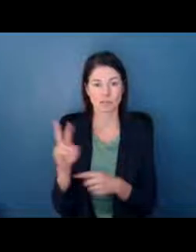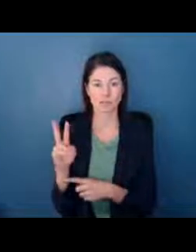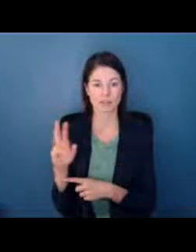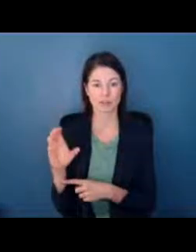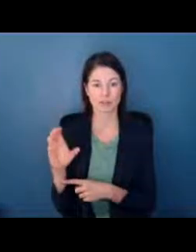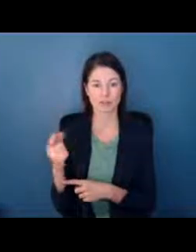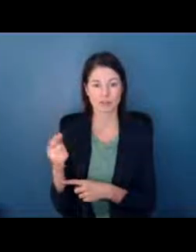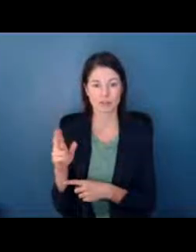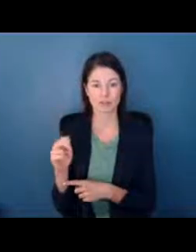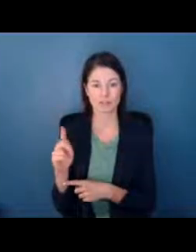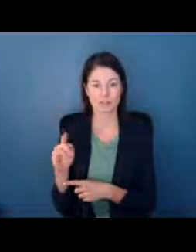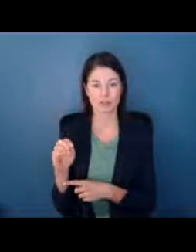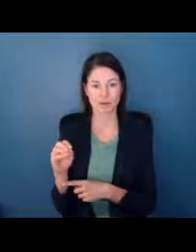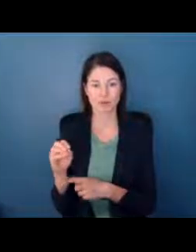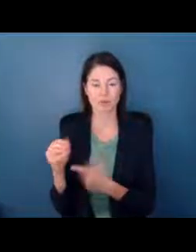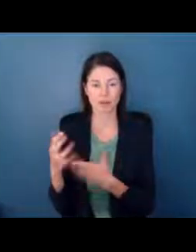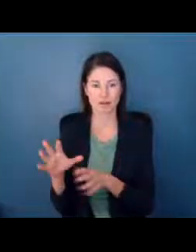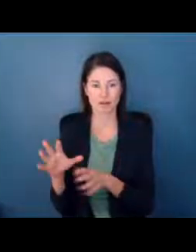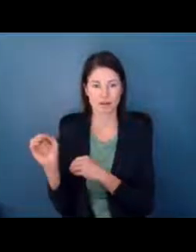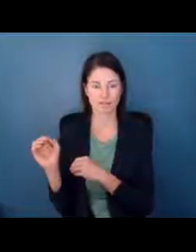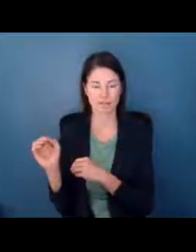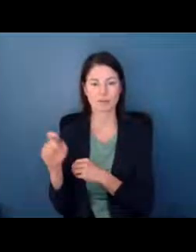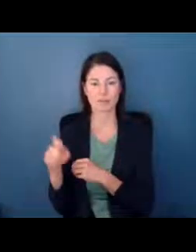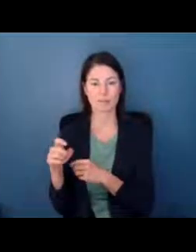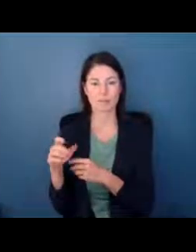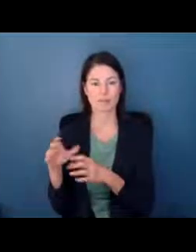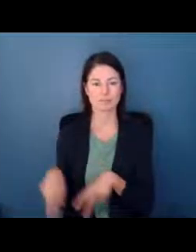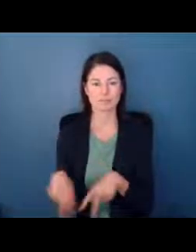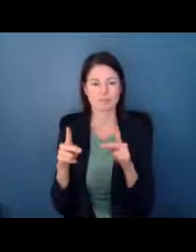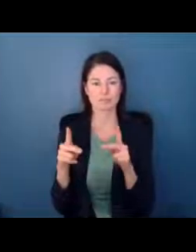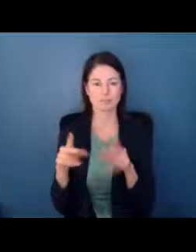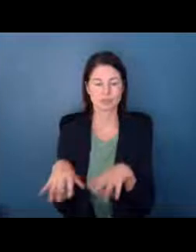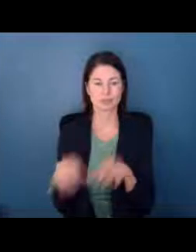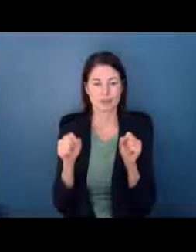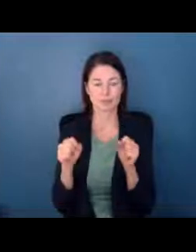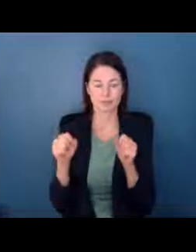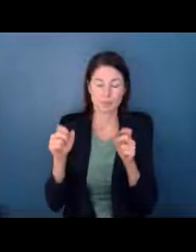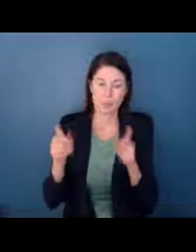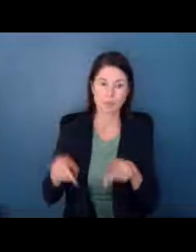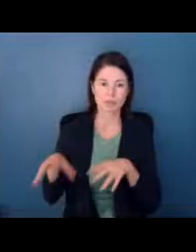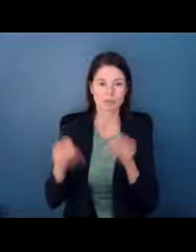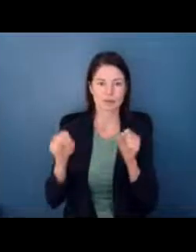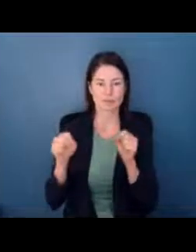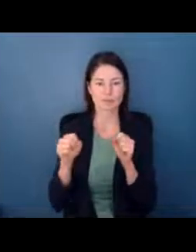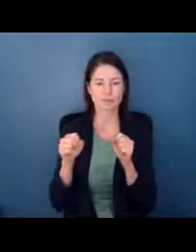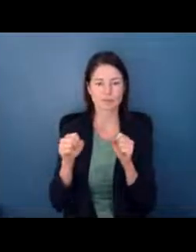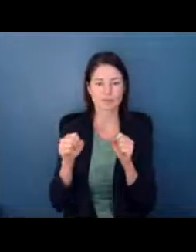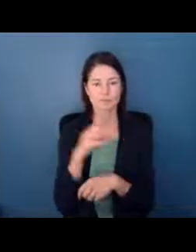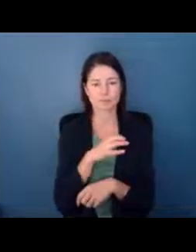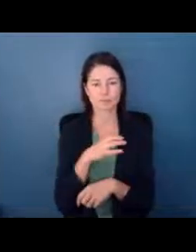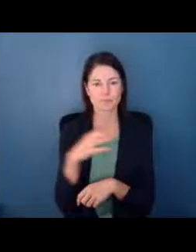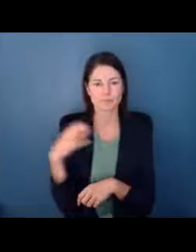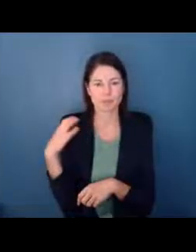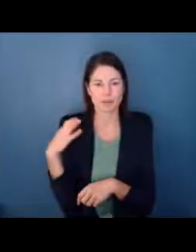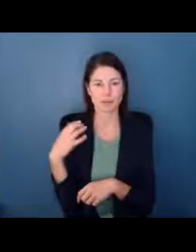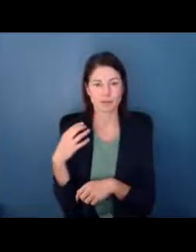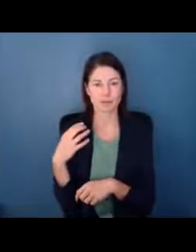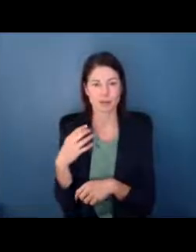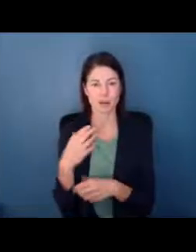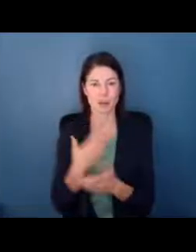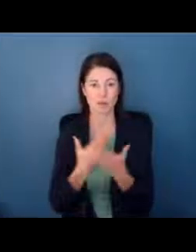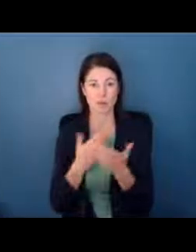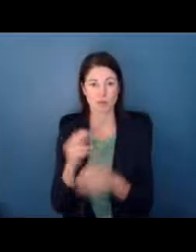left, someone to step in as chair for the rest of the meeting. I would propose that immediate past Chair Norton take over that role,